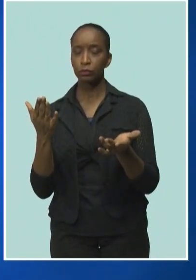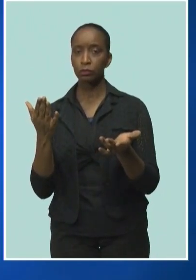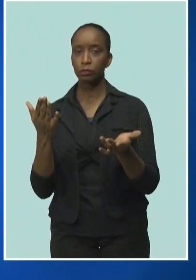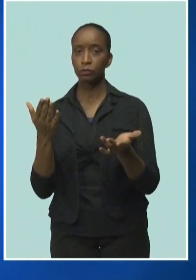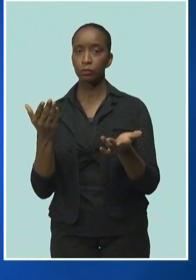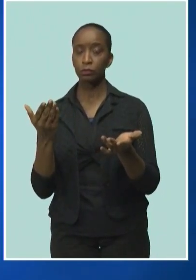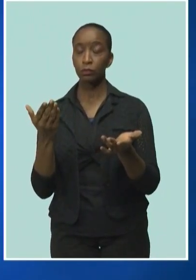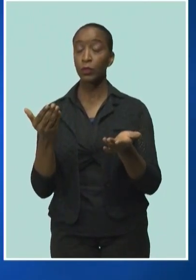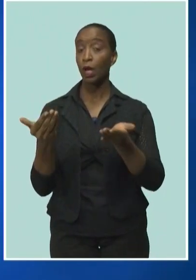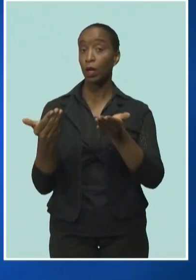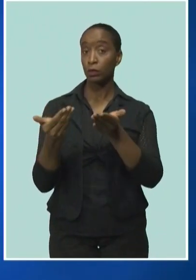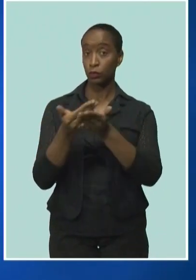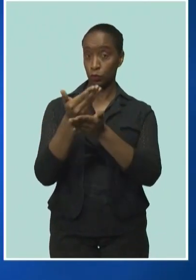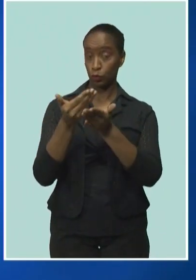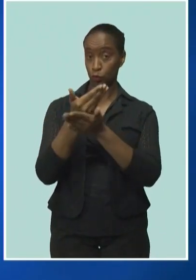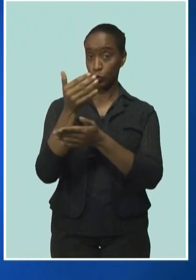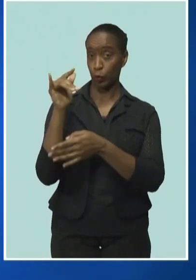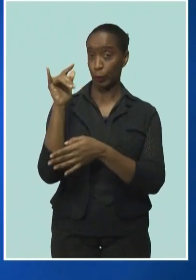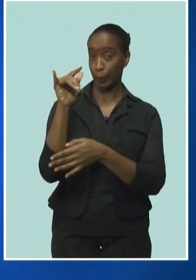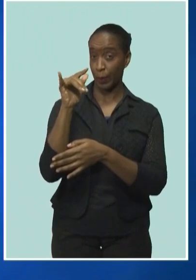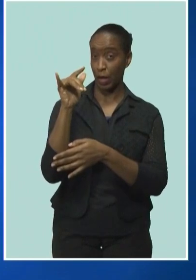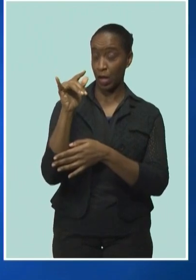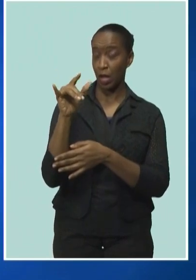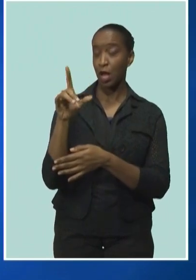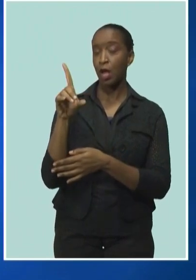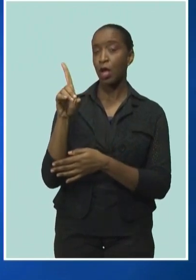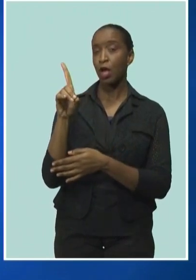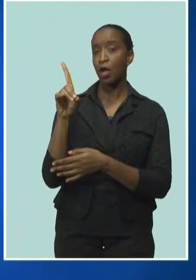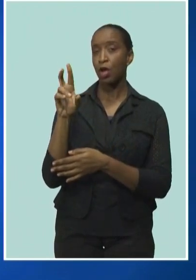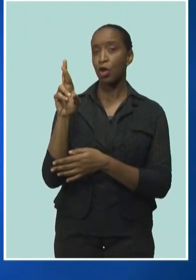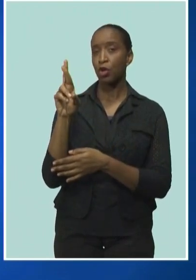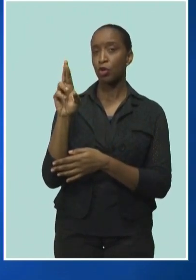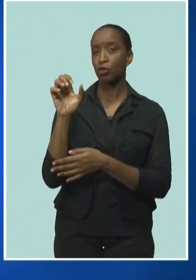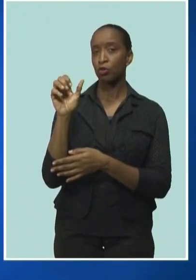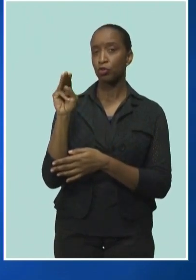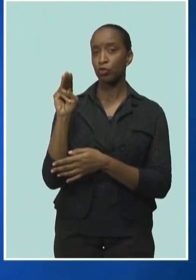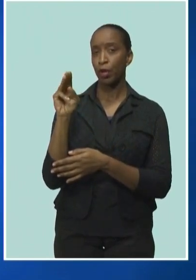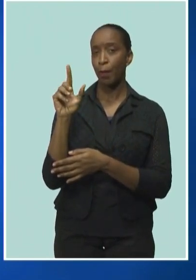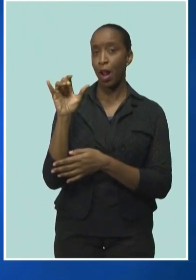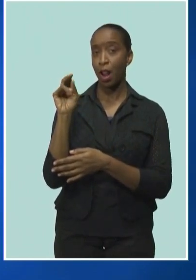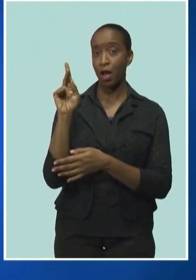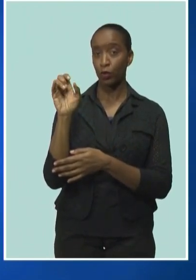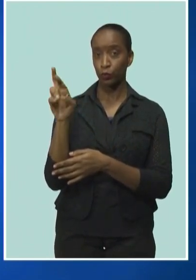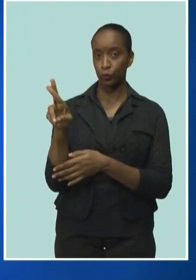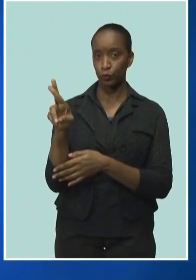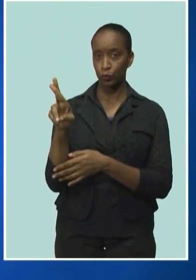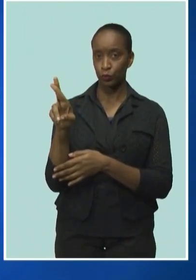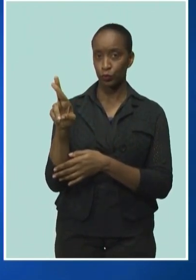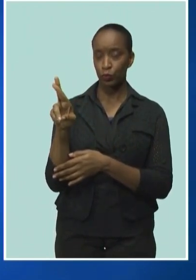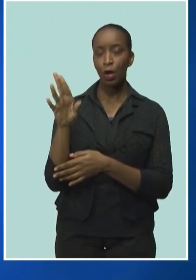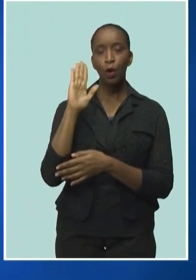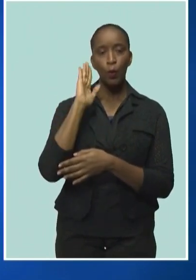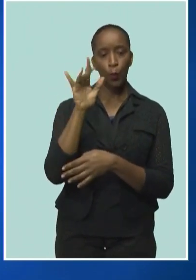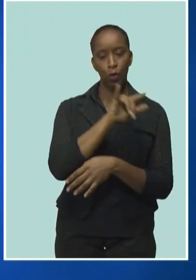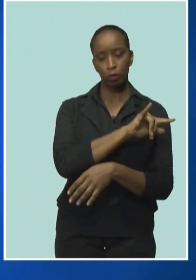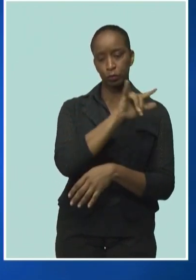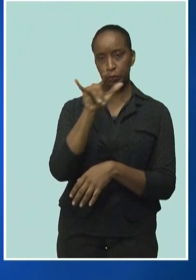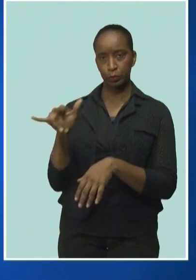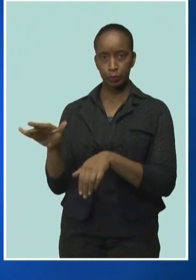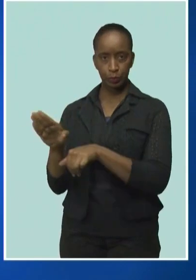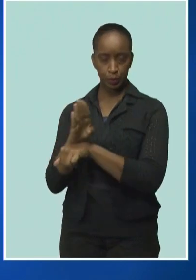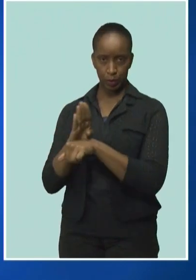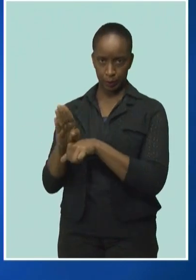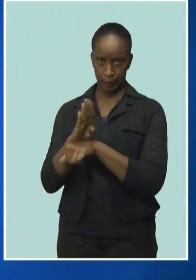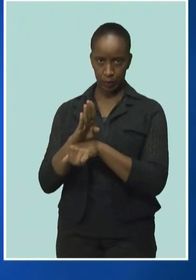newest Dreamliner 787-10 aircraft will be flying to Barbados. That aircraft will be deployed